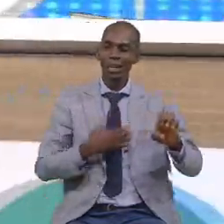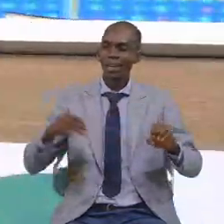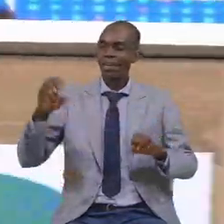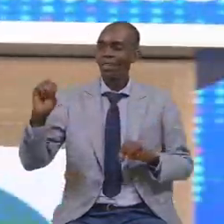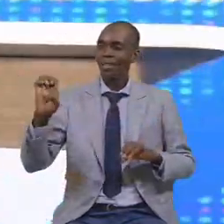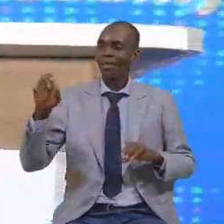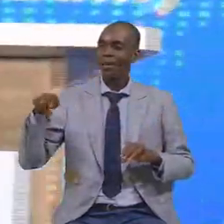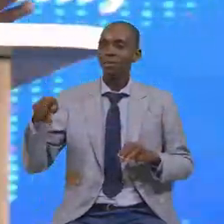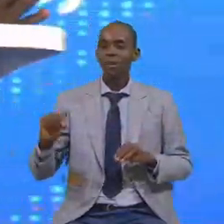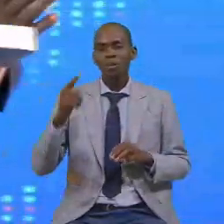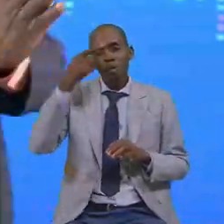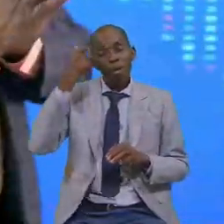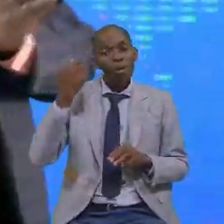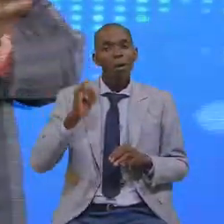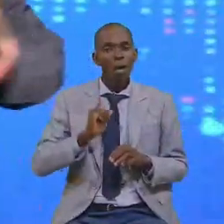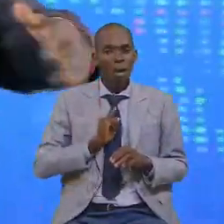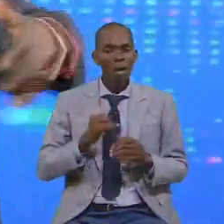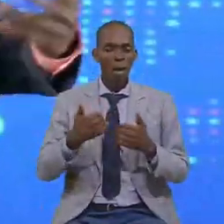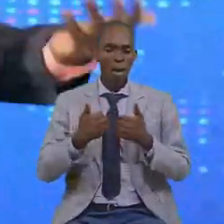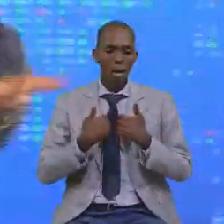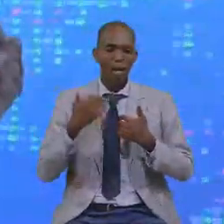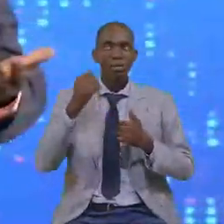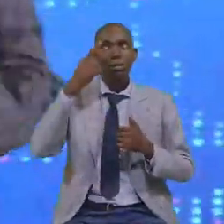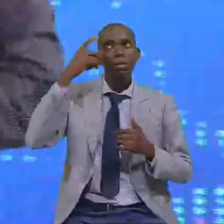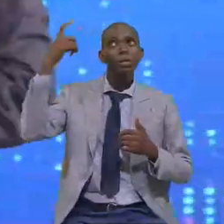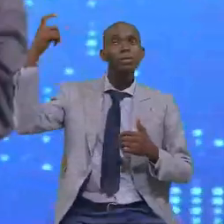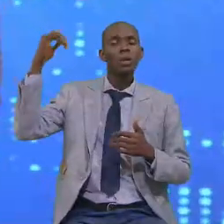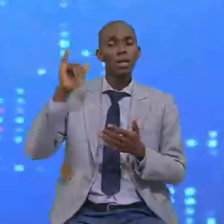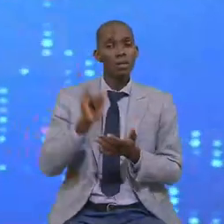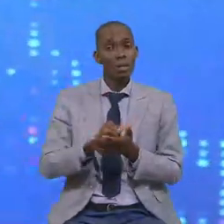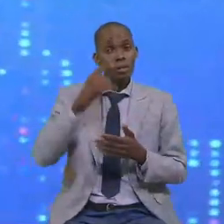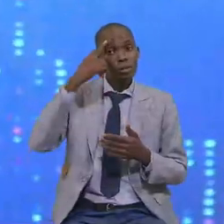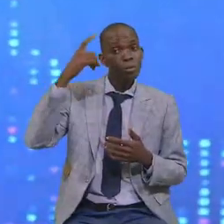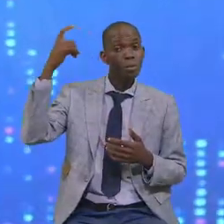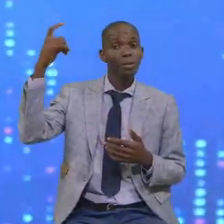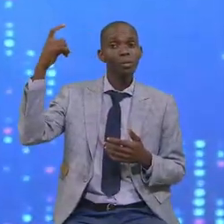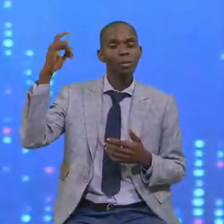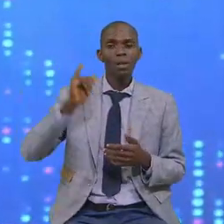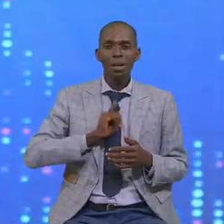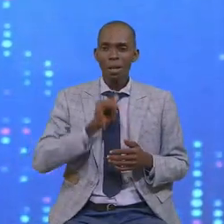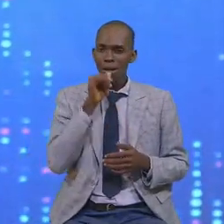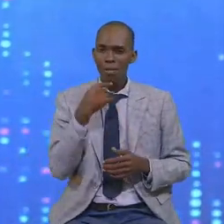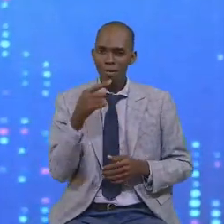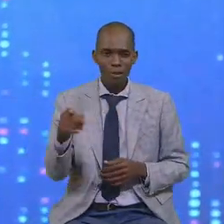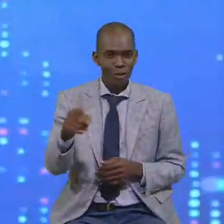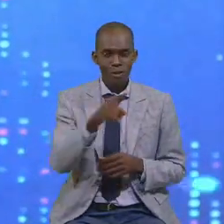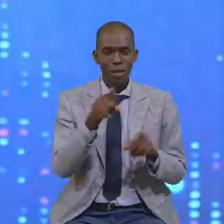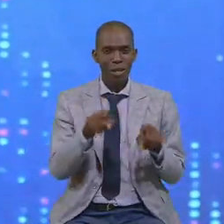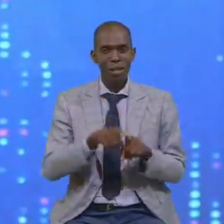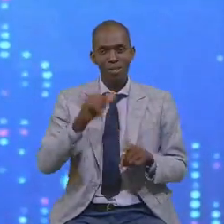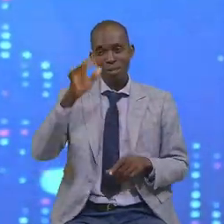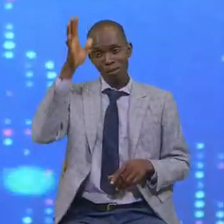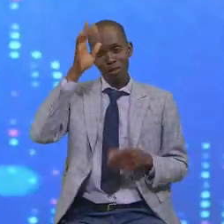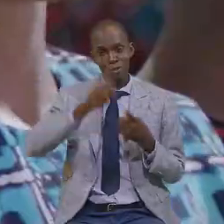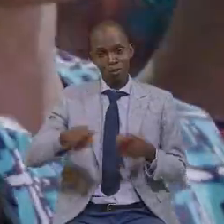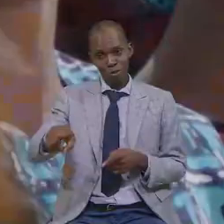I had a dream. And that dream, I'm telling you, like father, you'll be